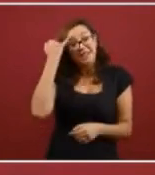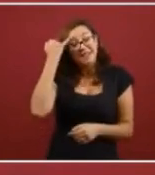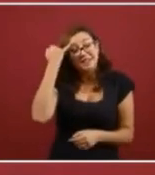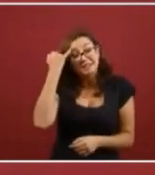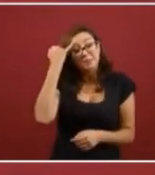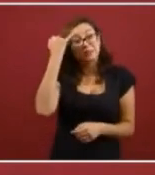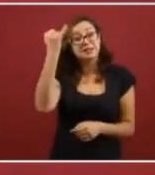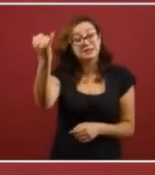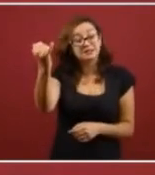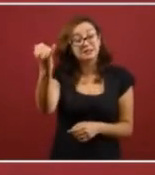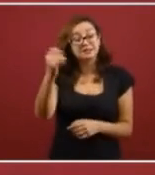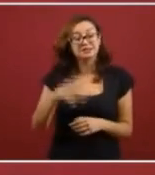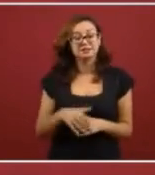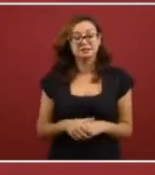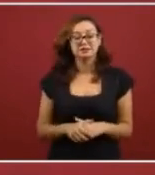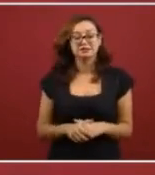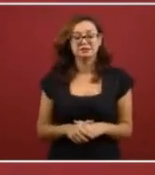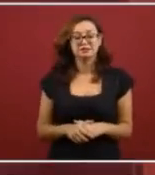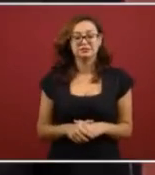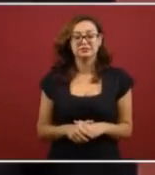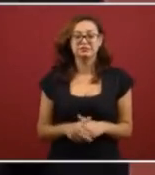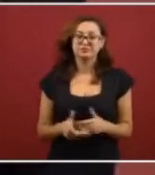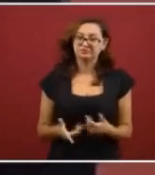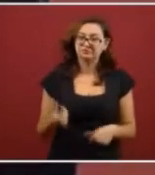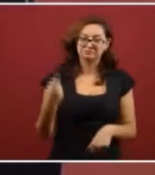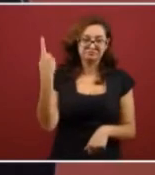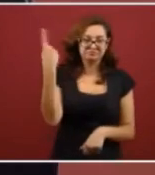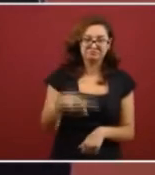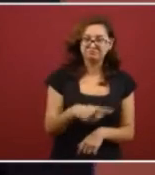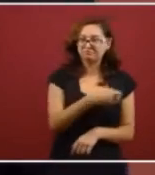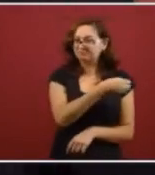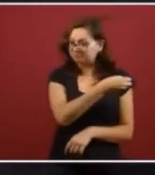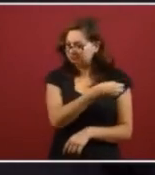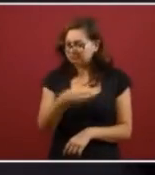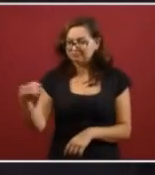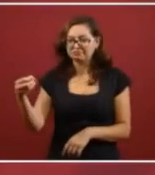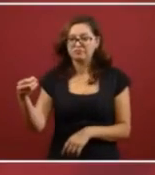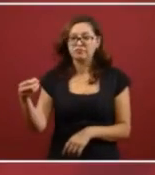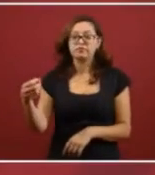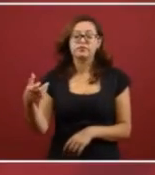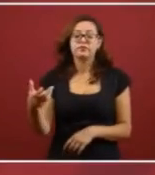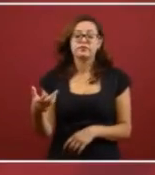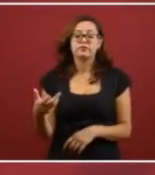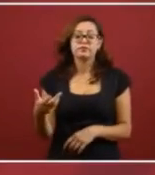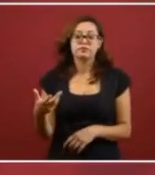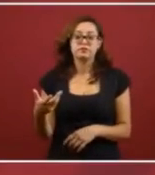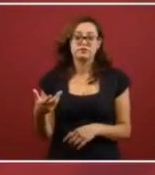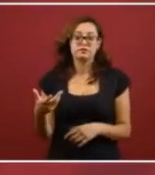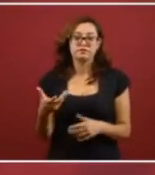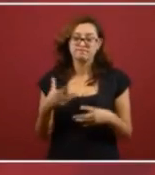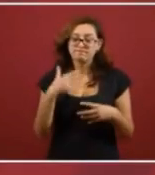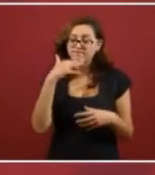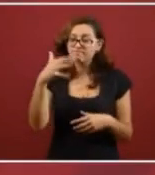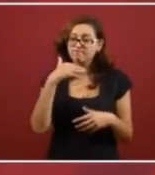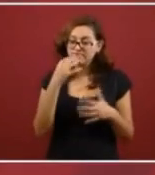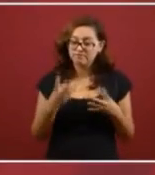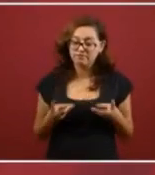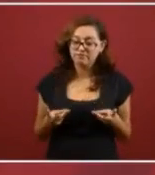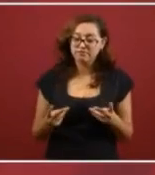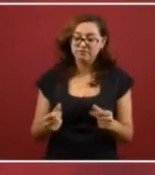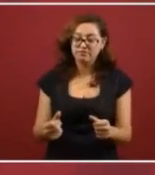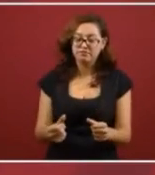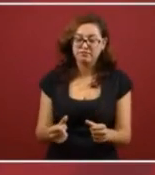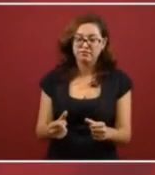of austerity. And we took that decision to put her in no that and not to